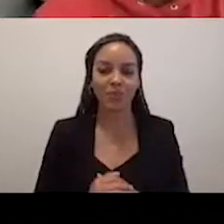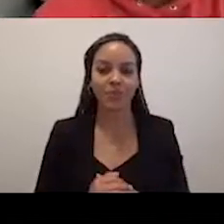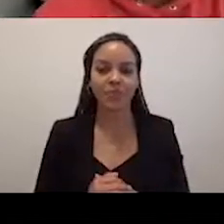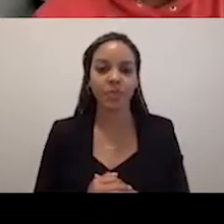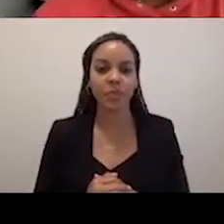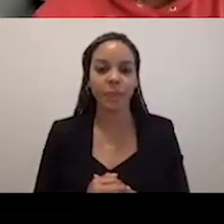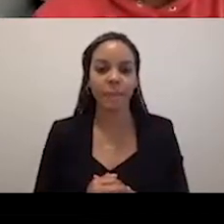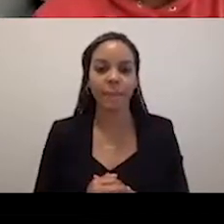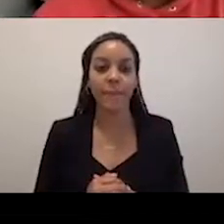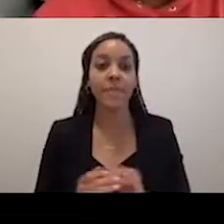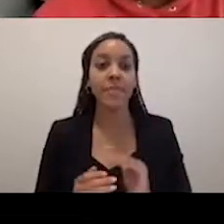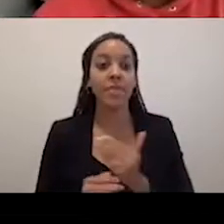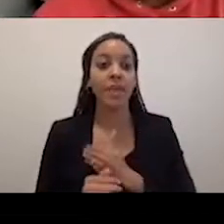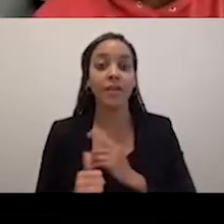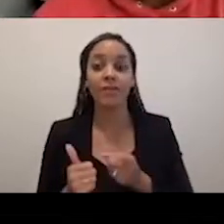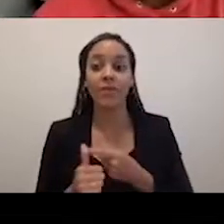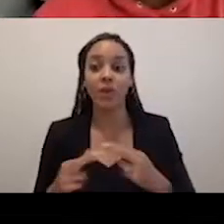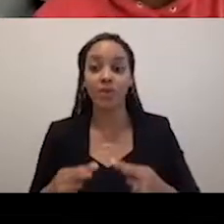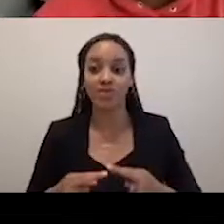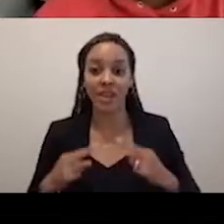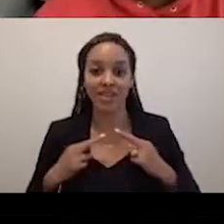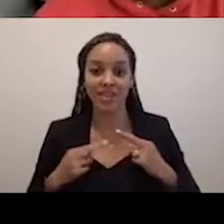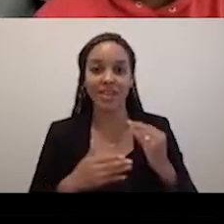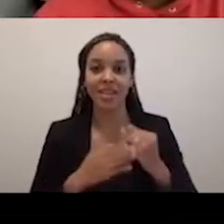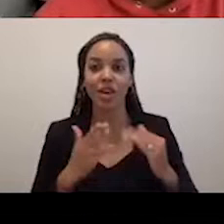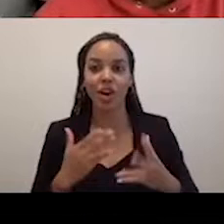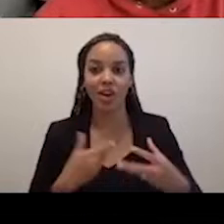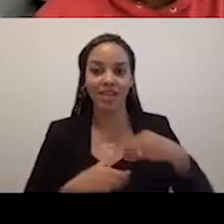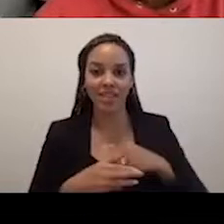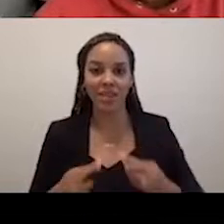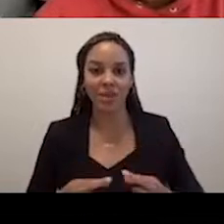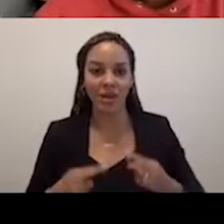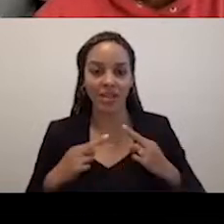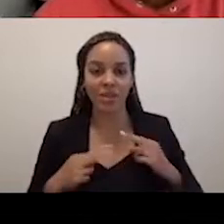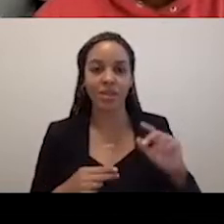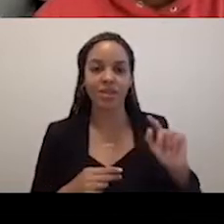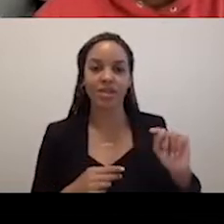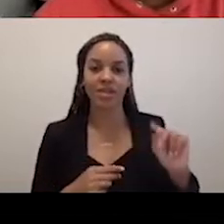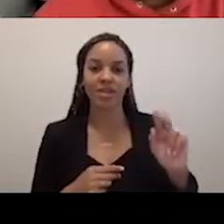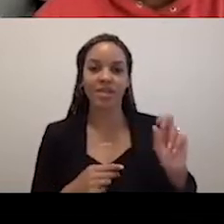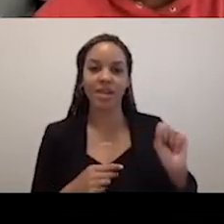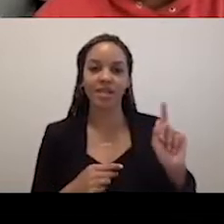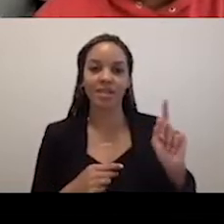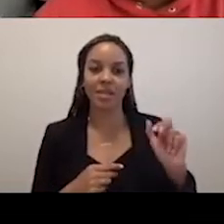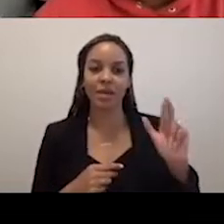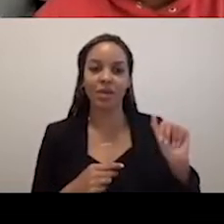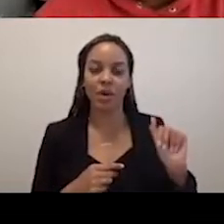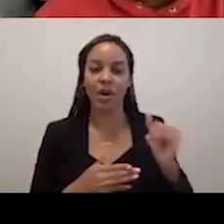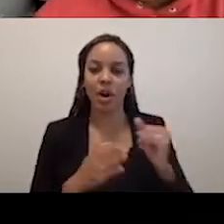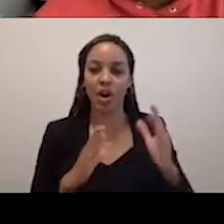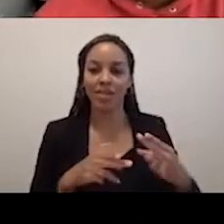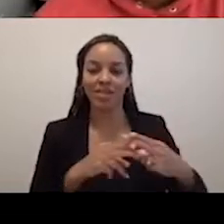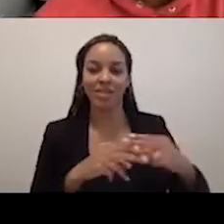That our first resident, artist in resident, was a Tuscarora artist, and her name is Jennifer